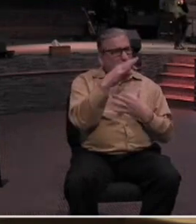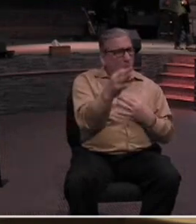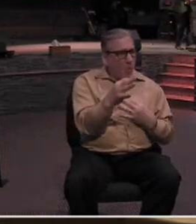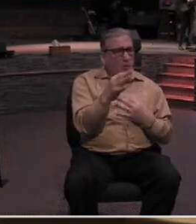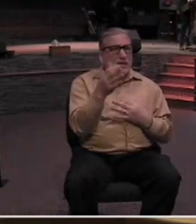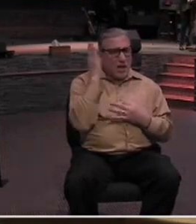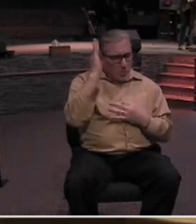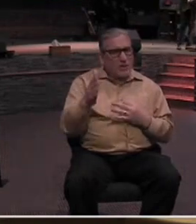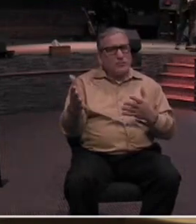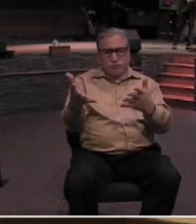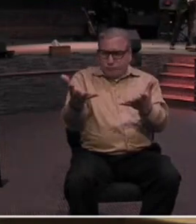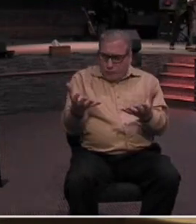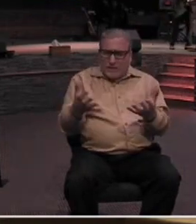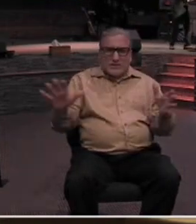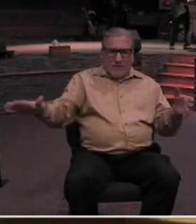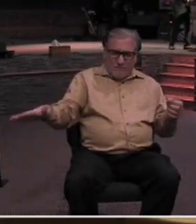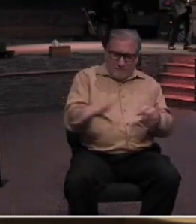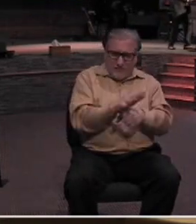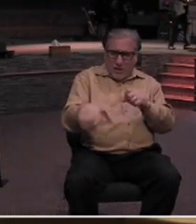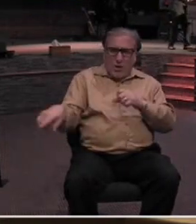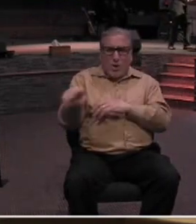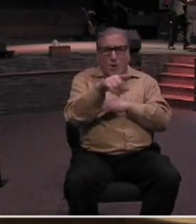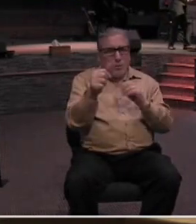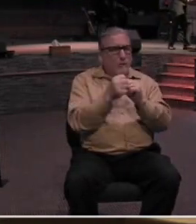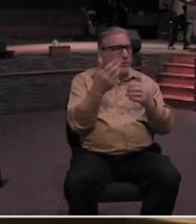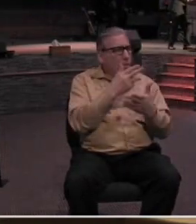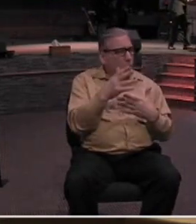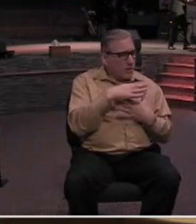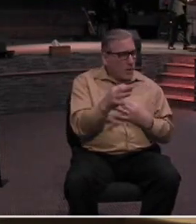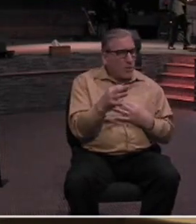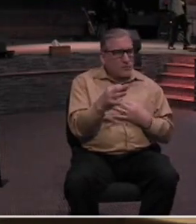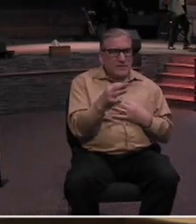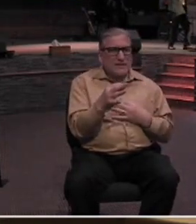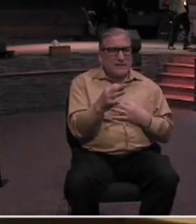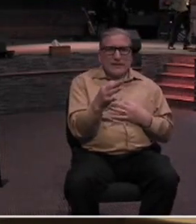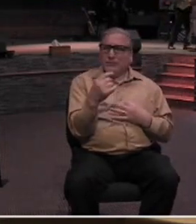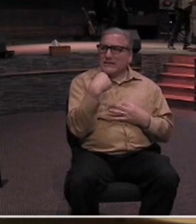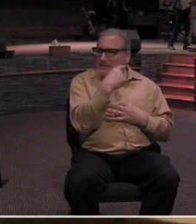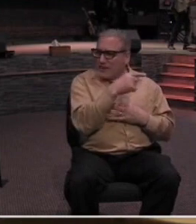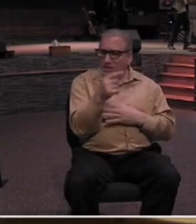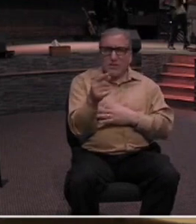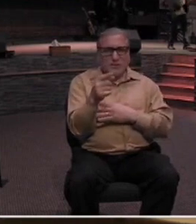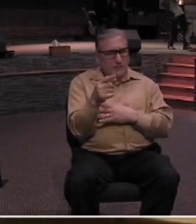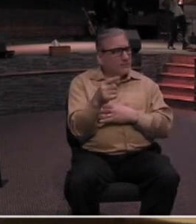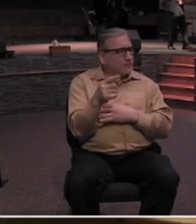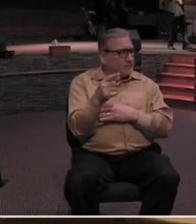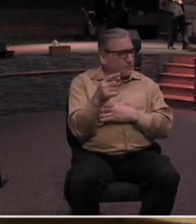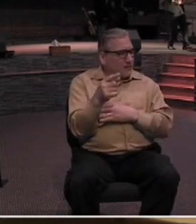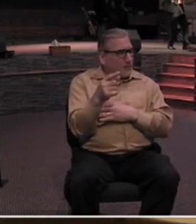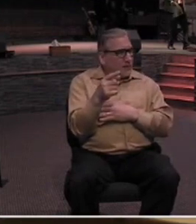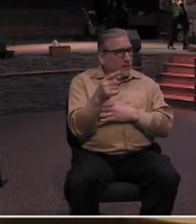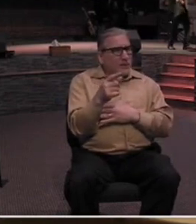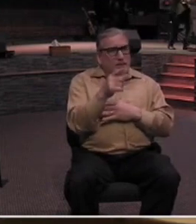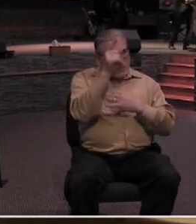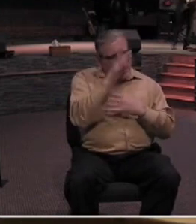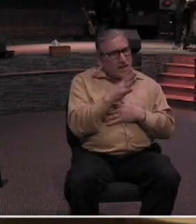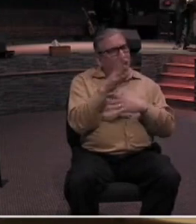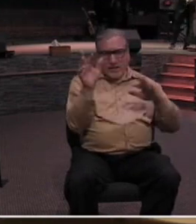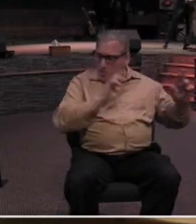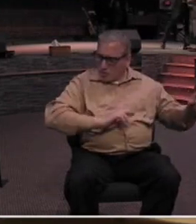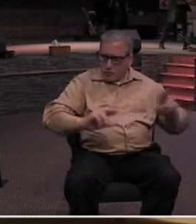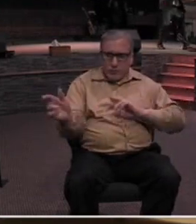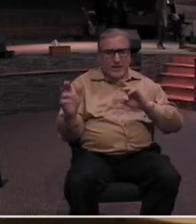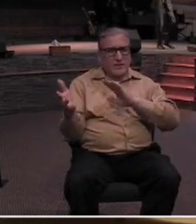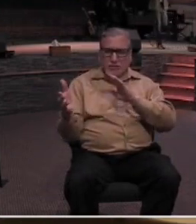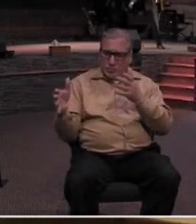somebody with the Holy Ghost today. If you believe that, can somebody at the sanctuary help me for a second? Because God's about to pour out His